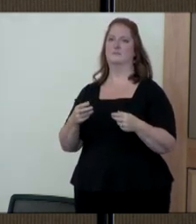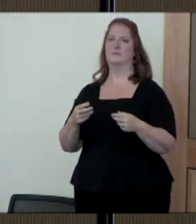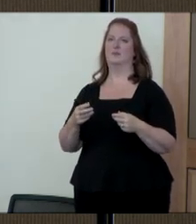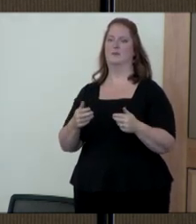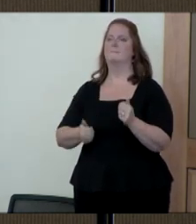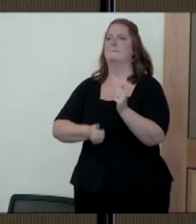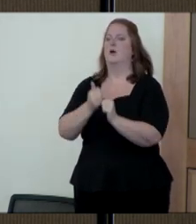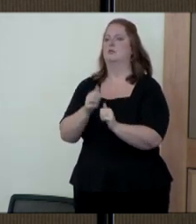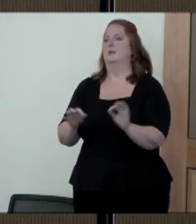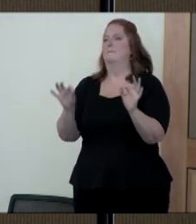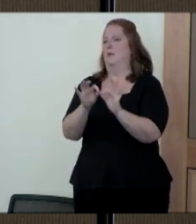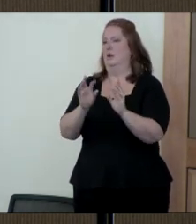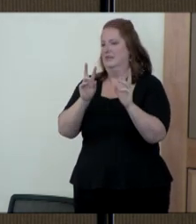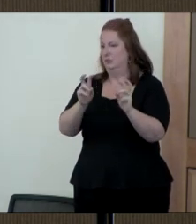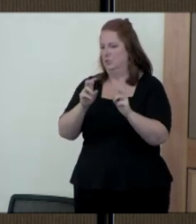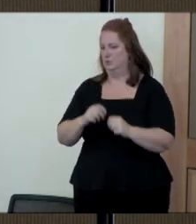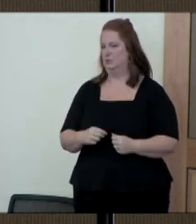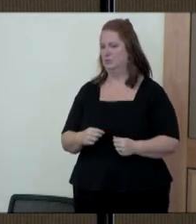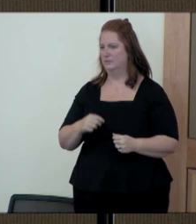this.